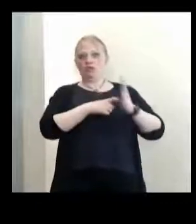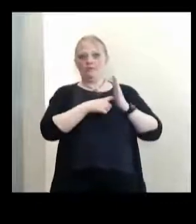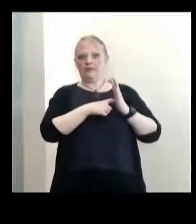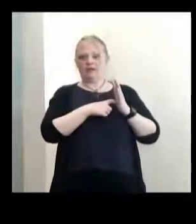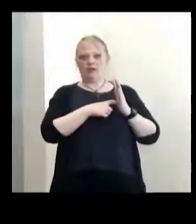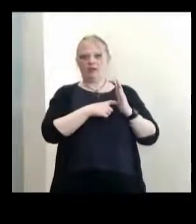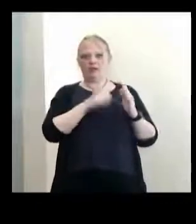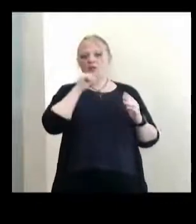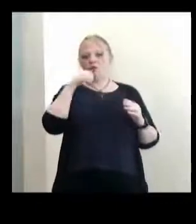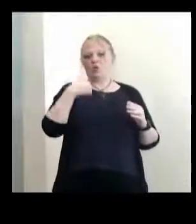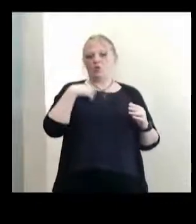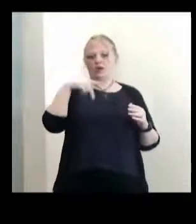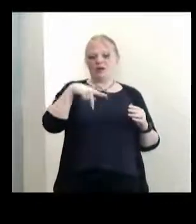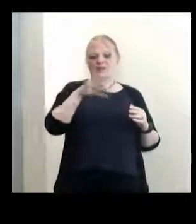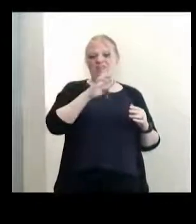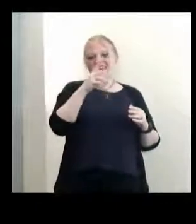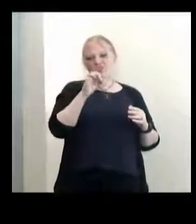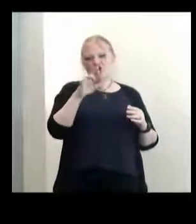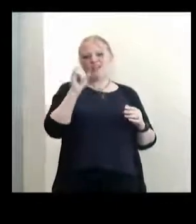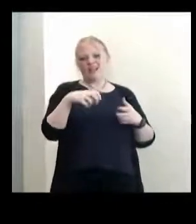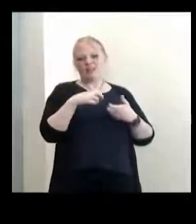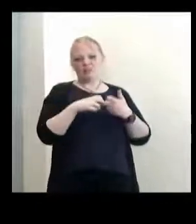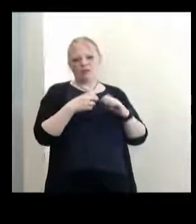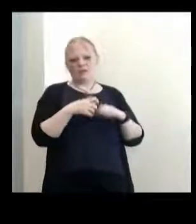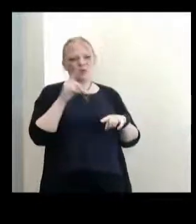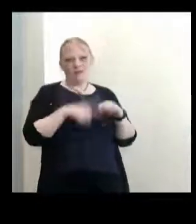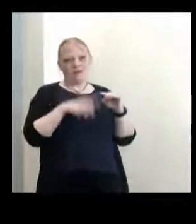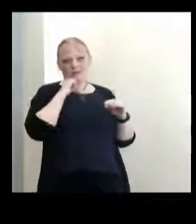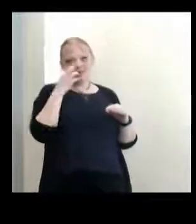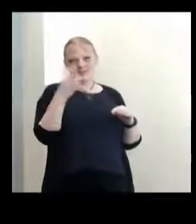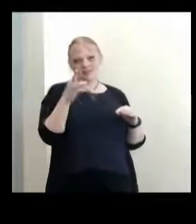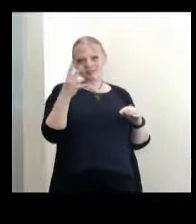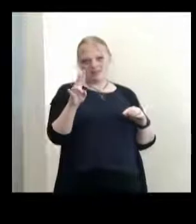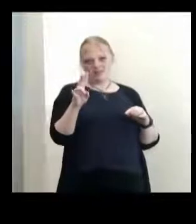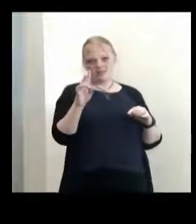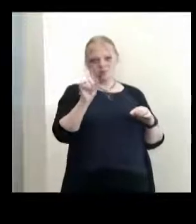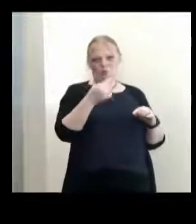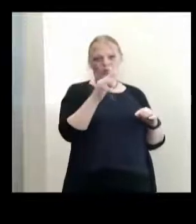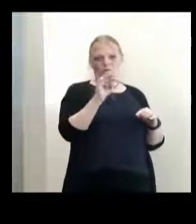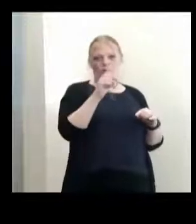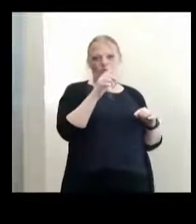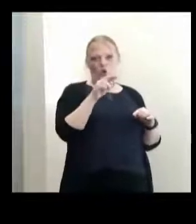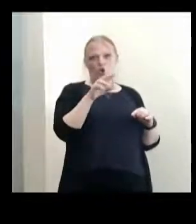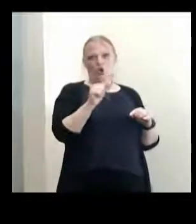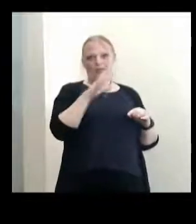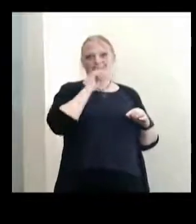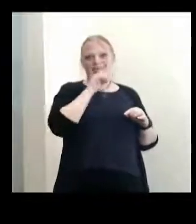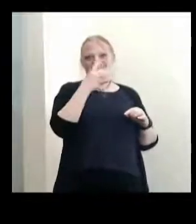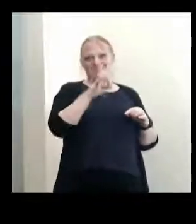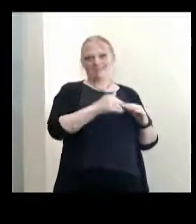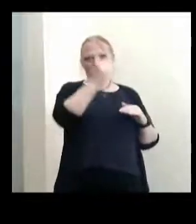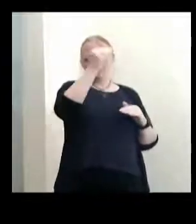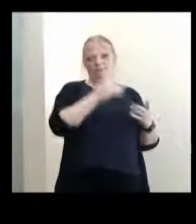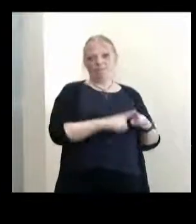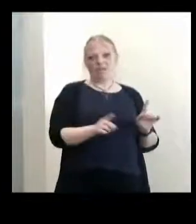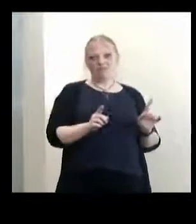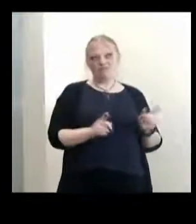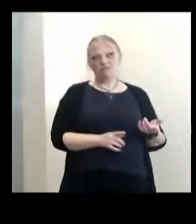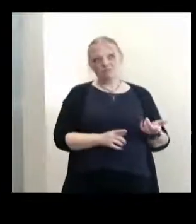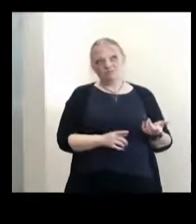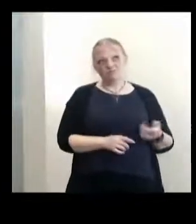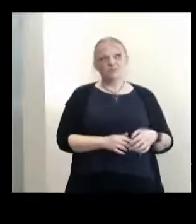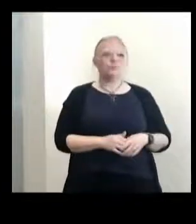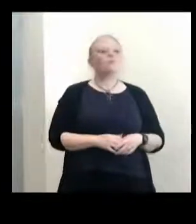have the Pfizer, so that's a problem, so we can't do 16 and 17-year-olds. We can only do Moderna because that's 18 and above right now. But what we've seen